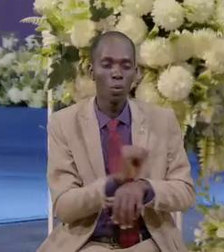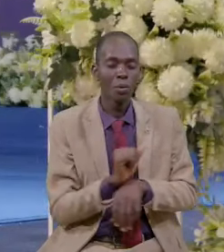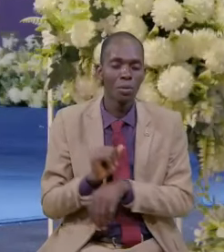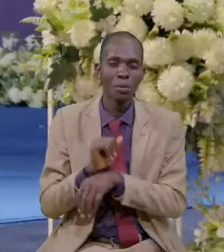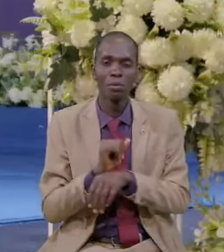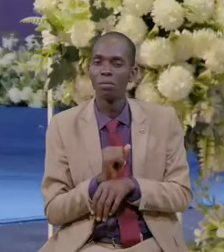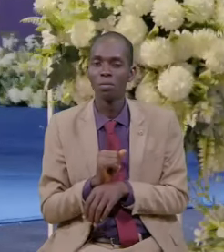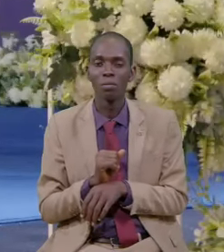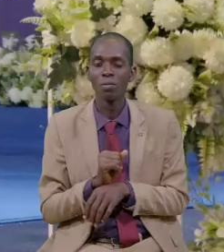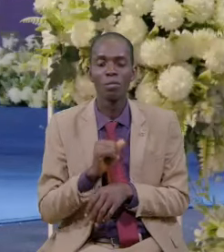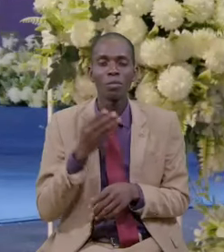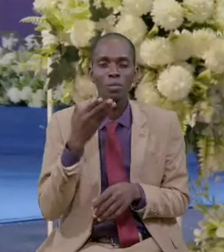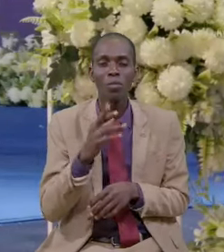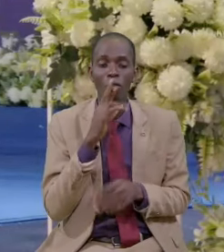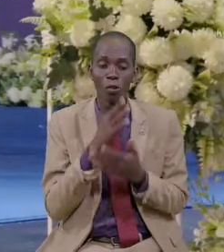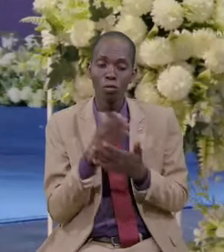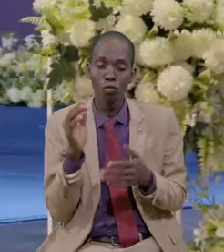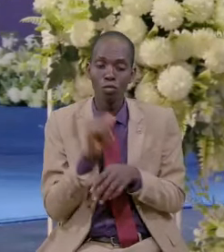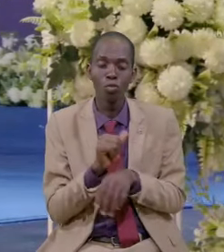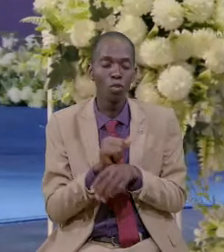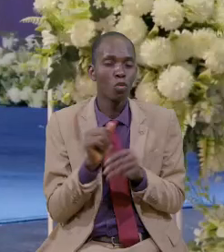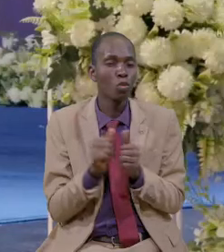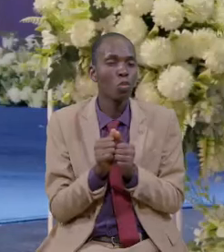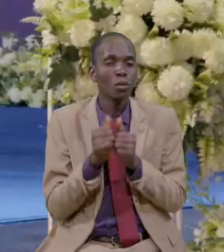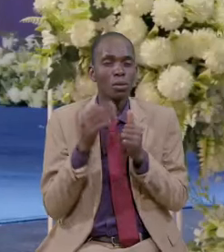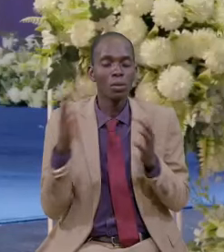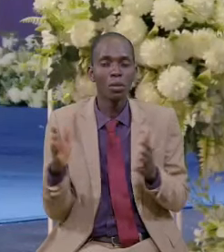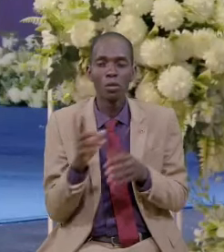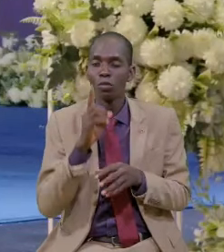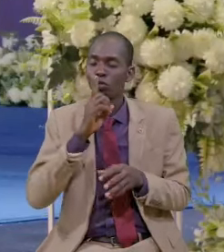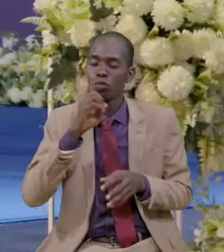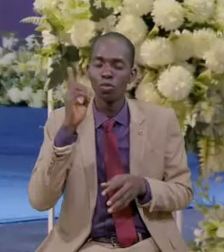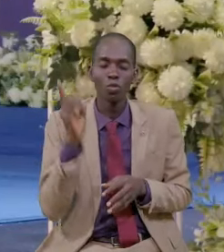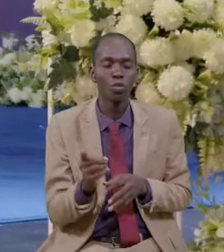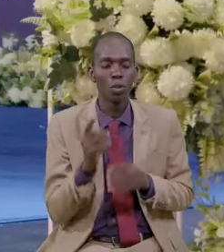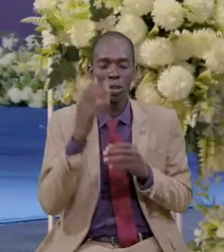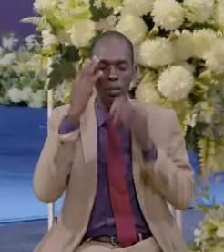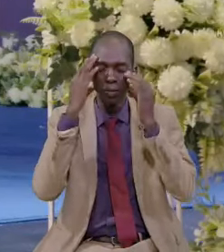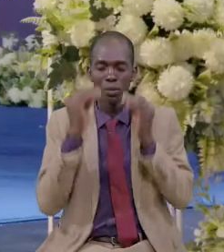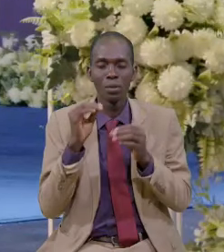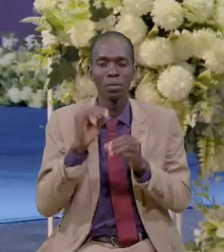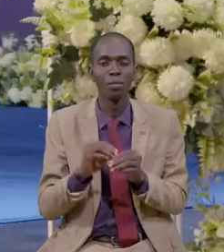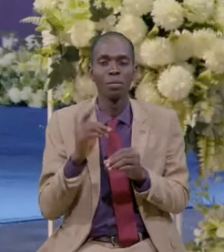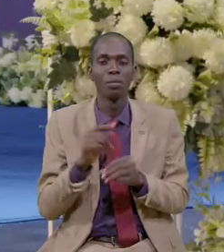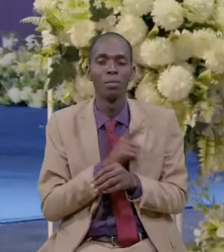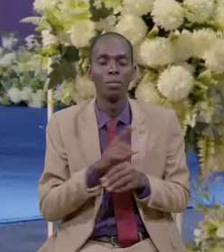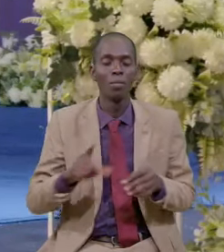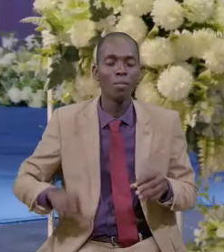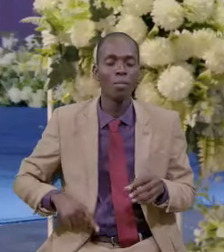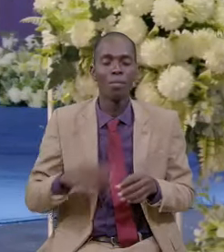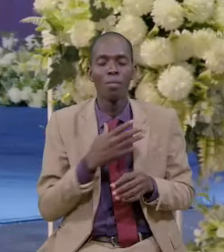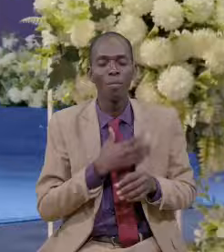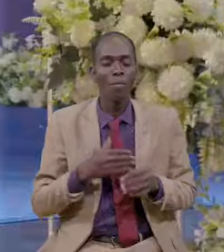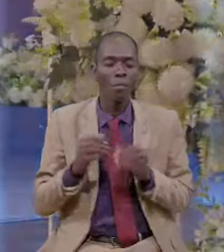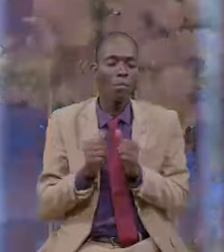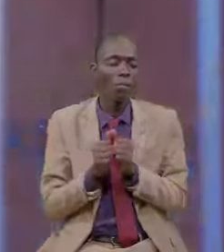real exploits, without real experience in the Lord, and without the presence of